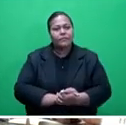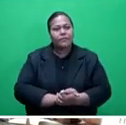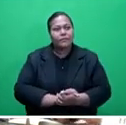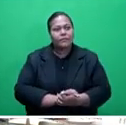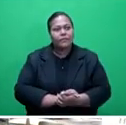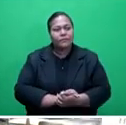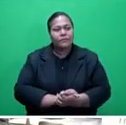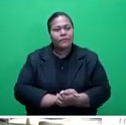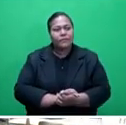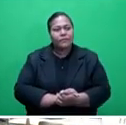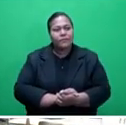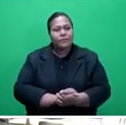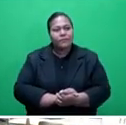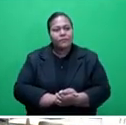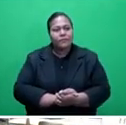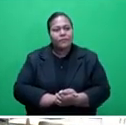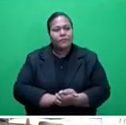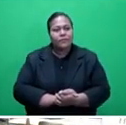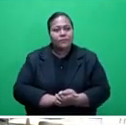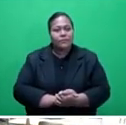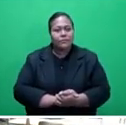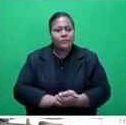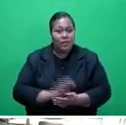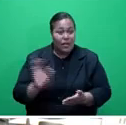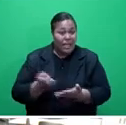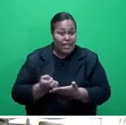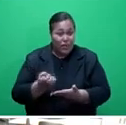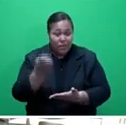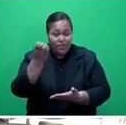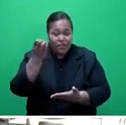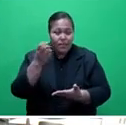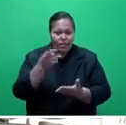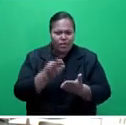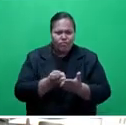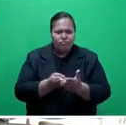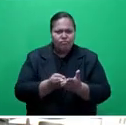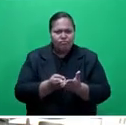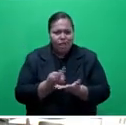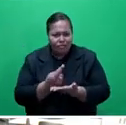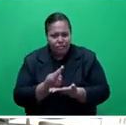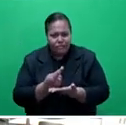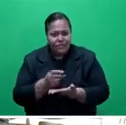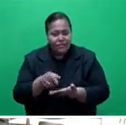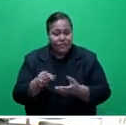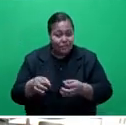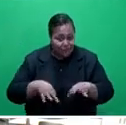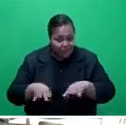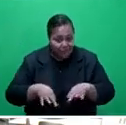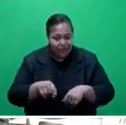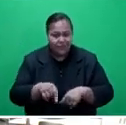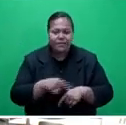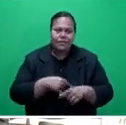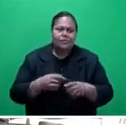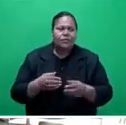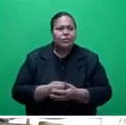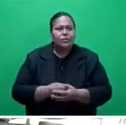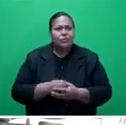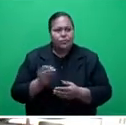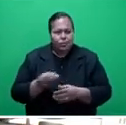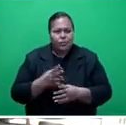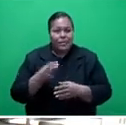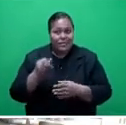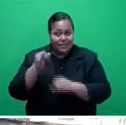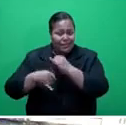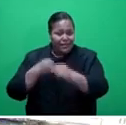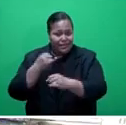in addition to the economic recovery strategies, the Ministry, in conjunction with the International Finance Corporation, has undertaken a business